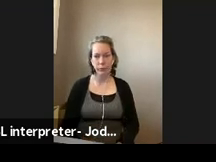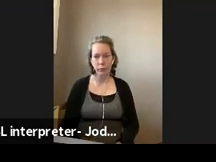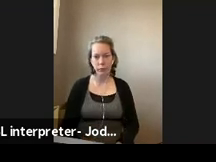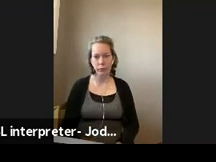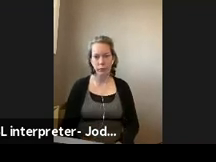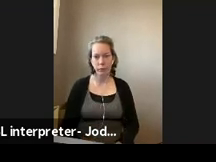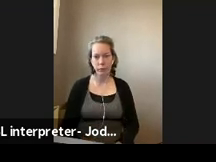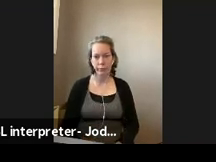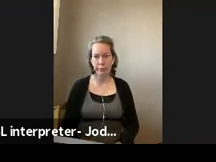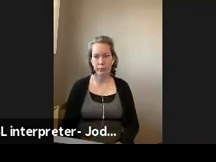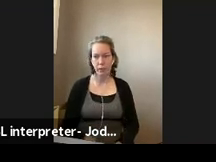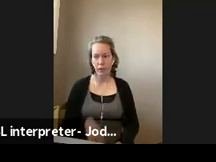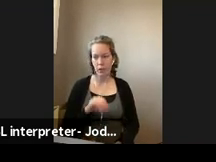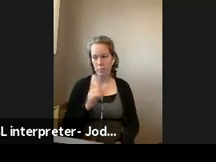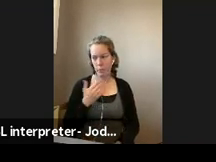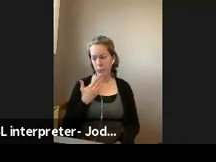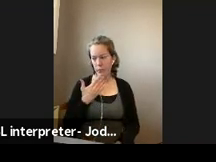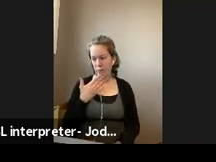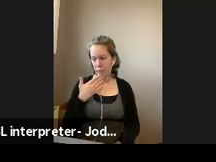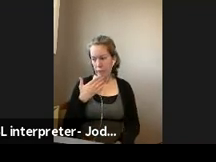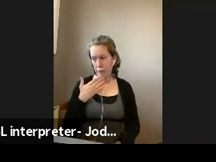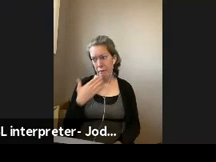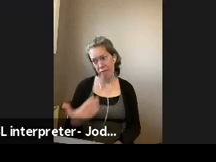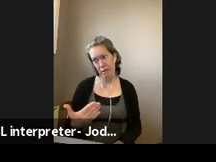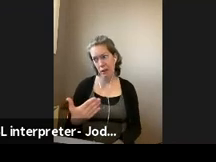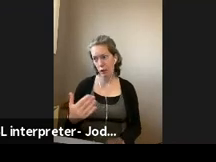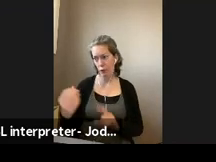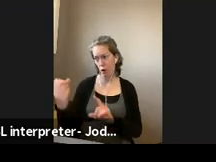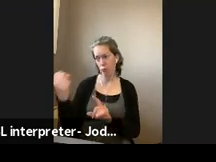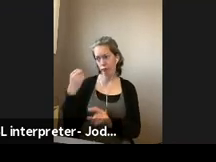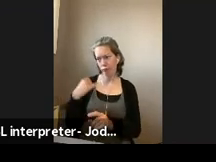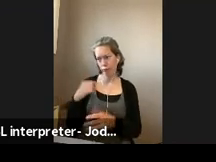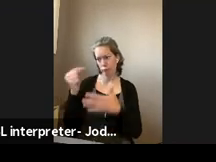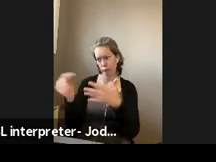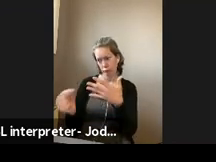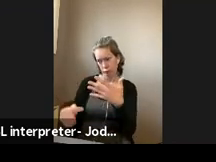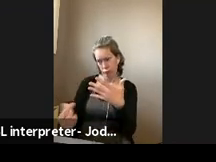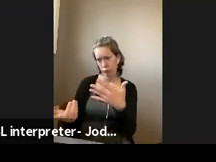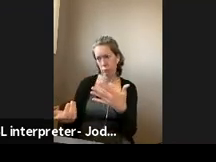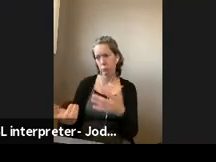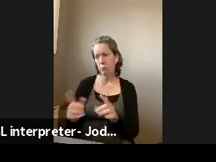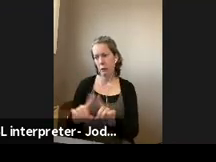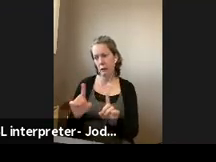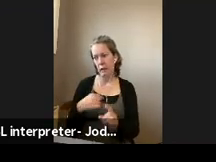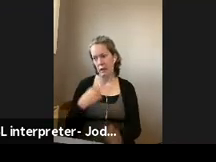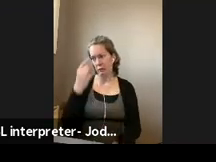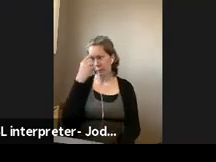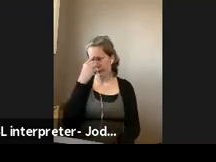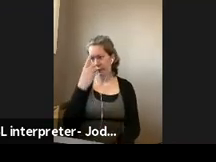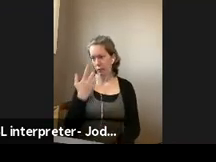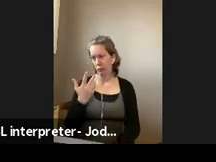Oh, well, thank you for telling me about that, but I'm thinking,